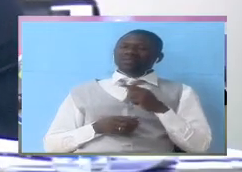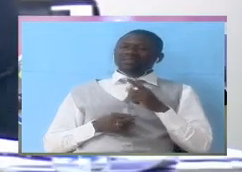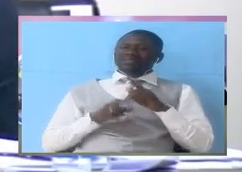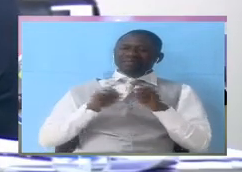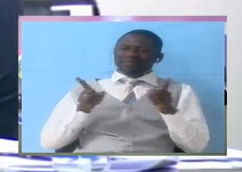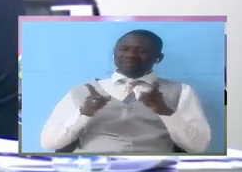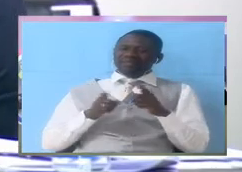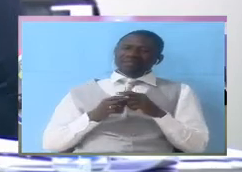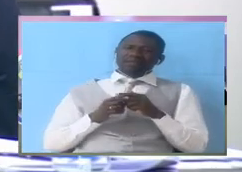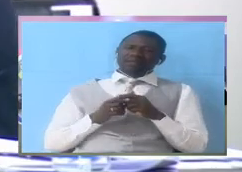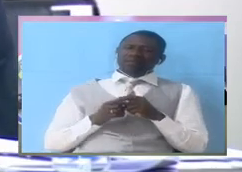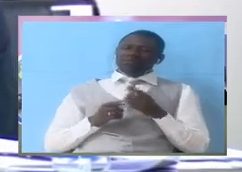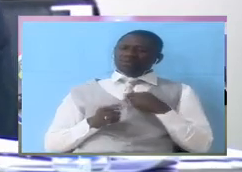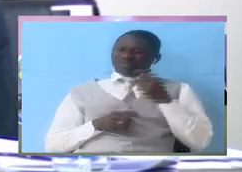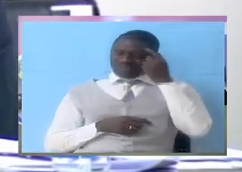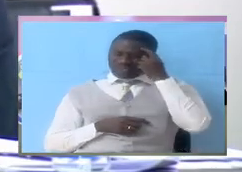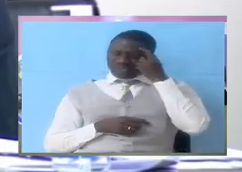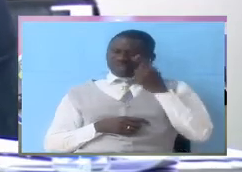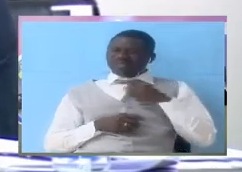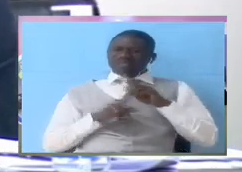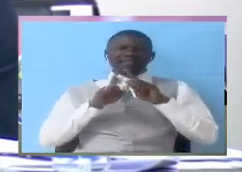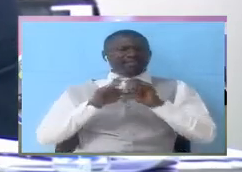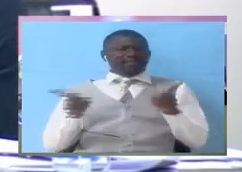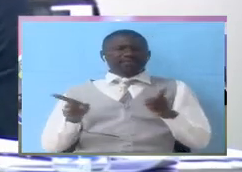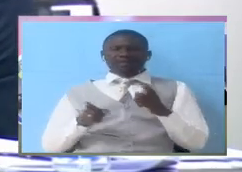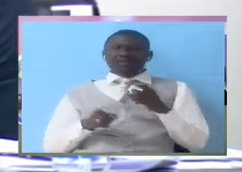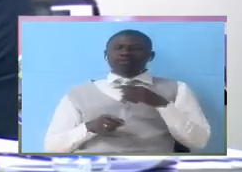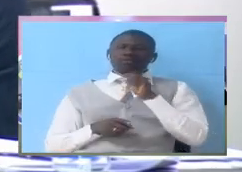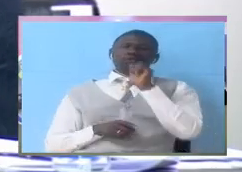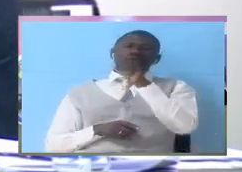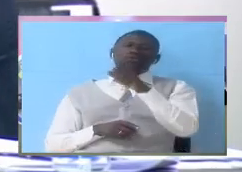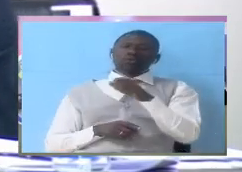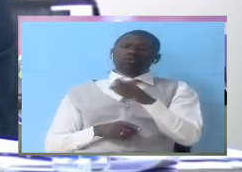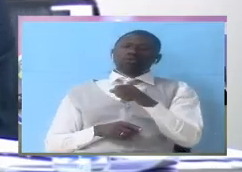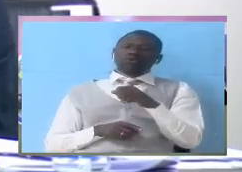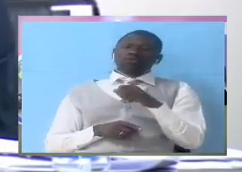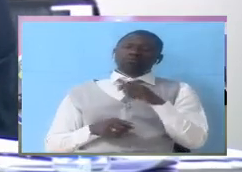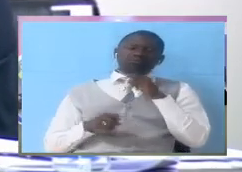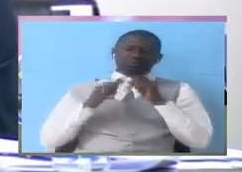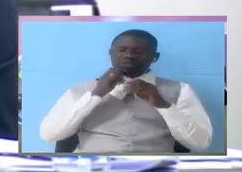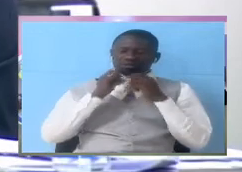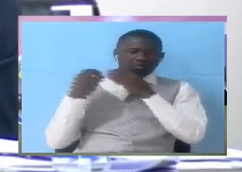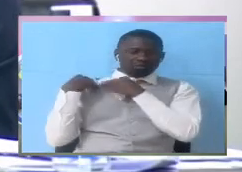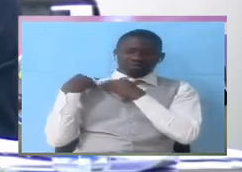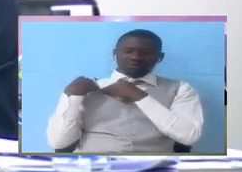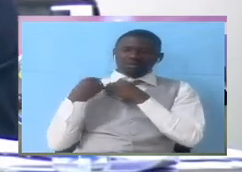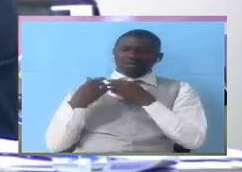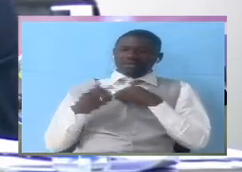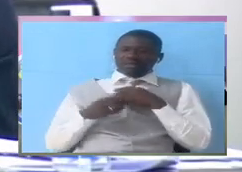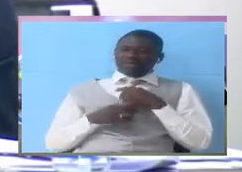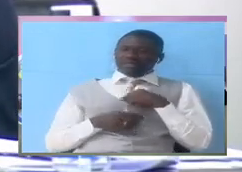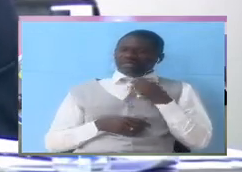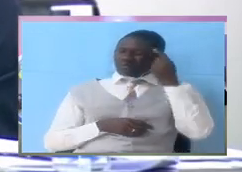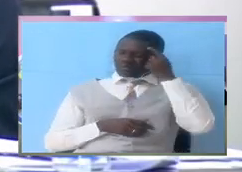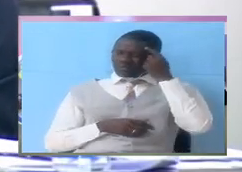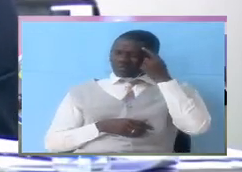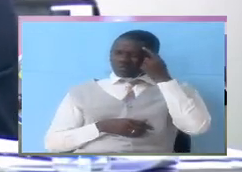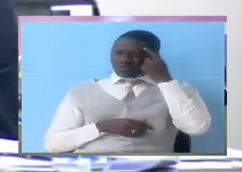was contrary to your principles, beyond your control, which caused you to hold your head every